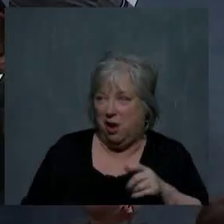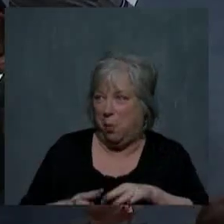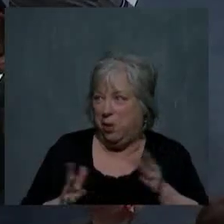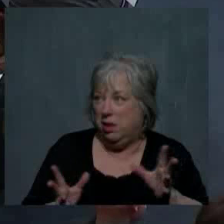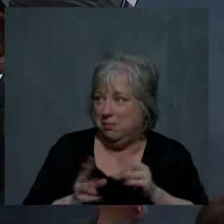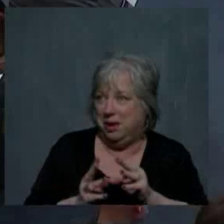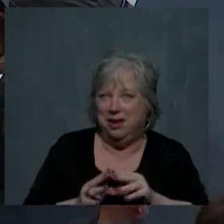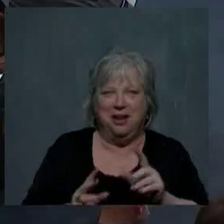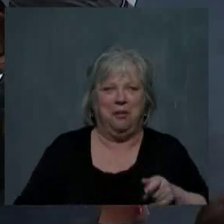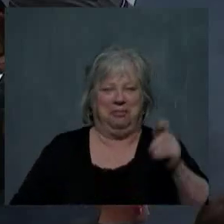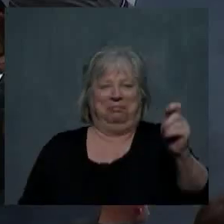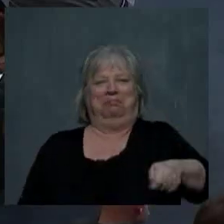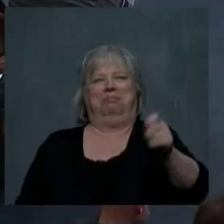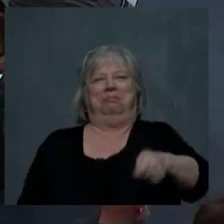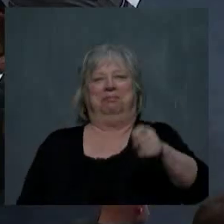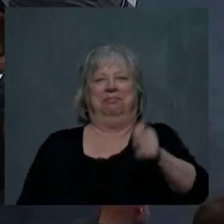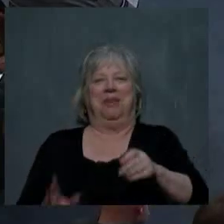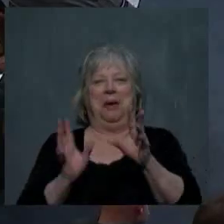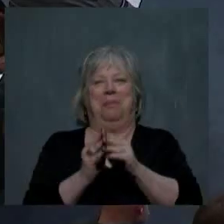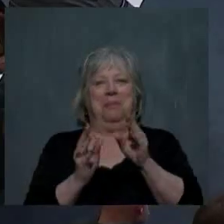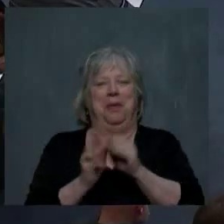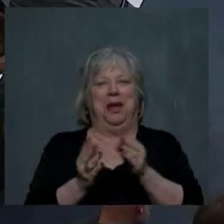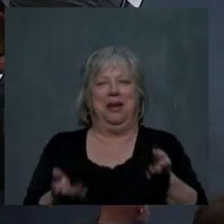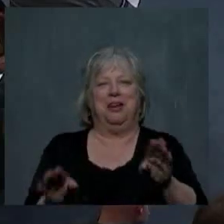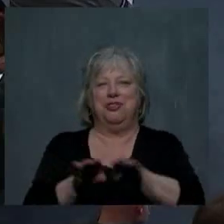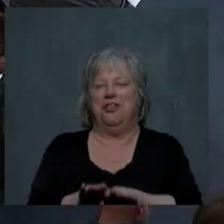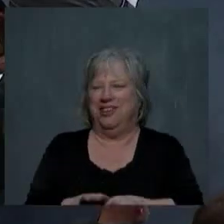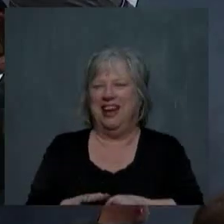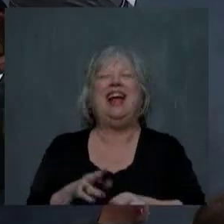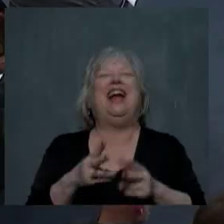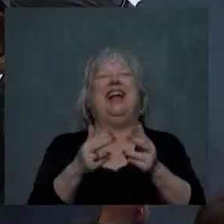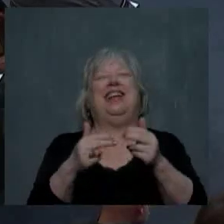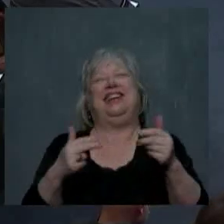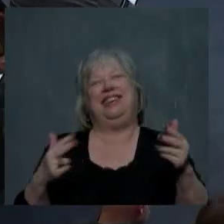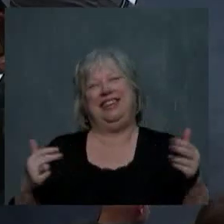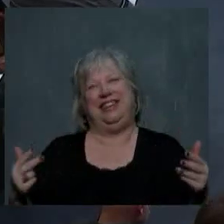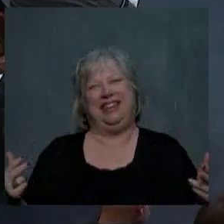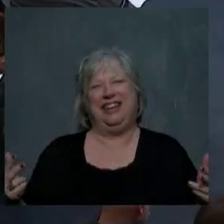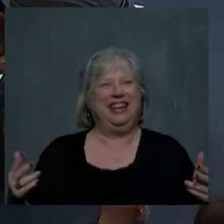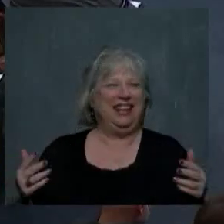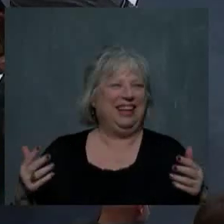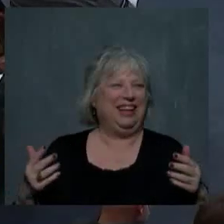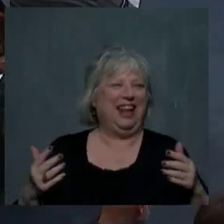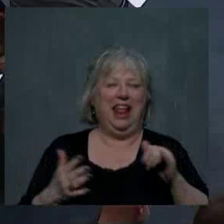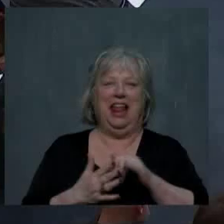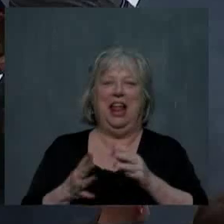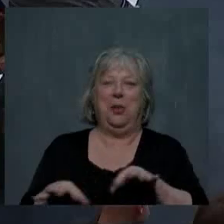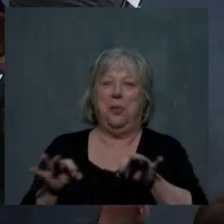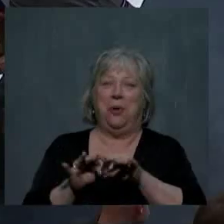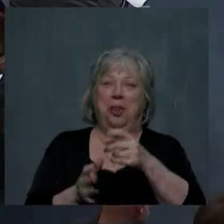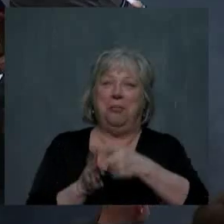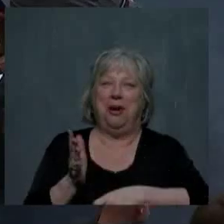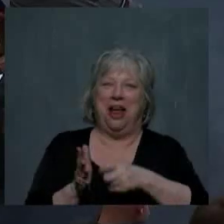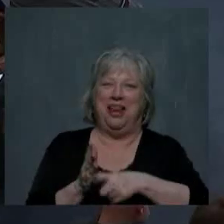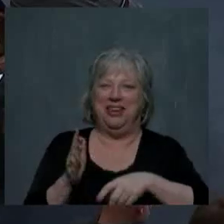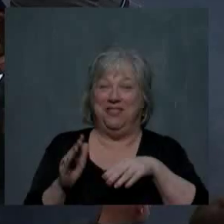right. This meeting's adjourned. That's worth the price of admission, isn't it?